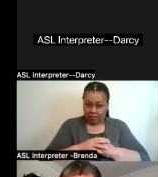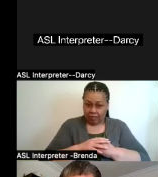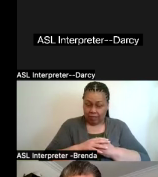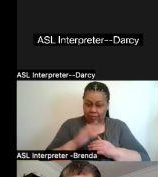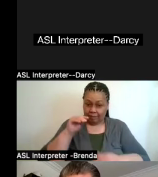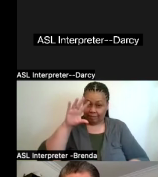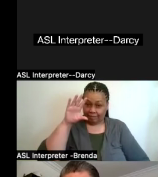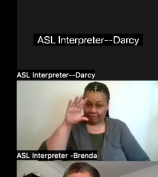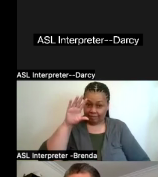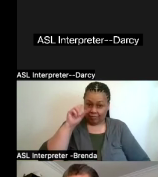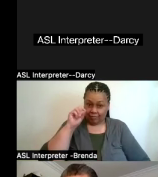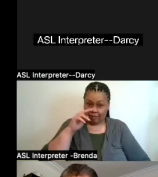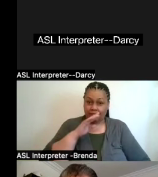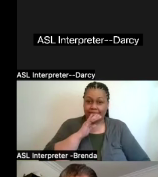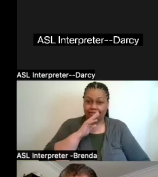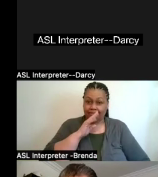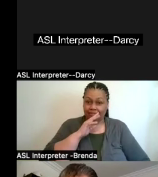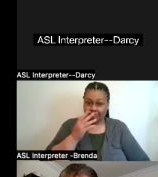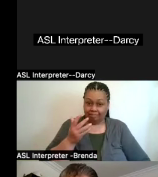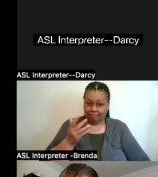on or just by voice.